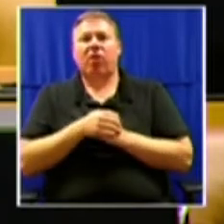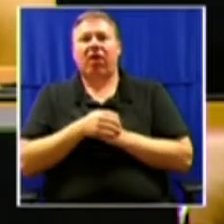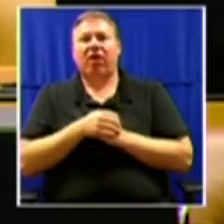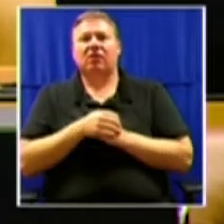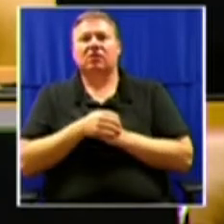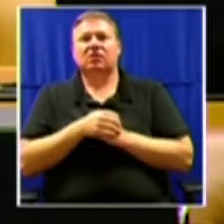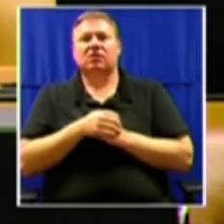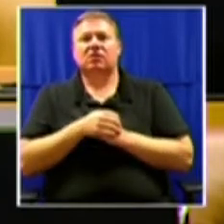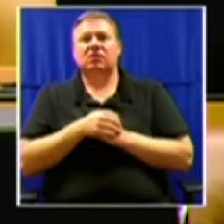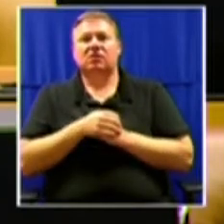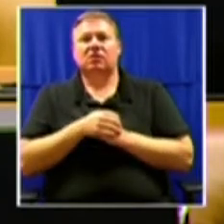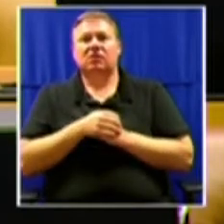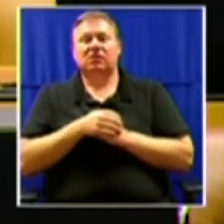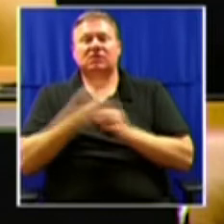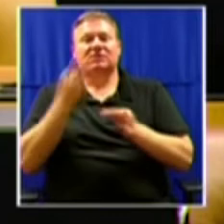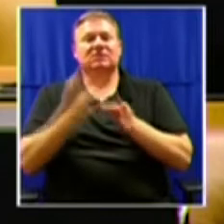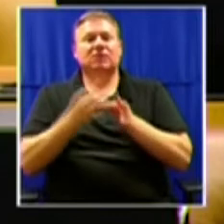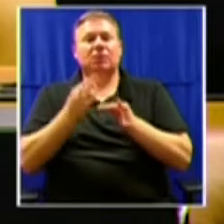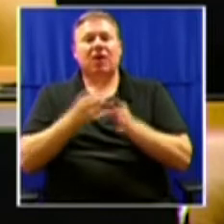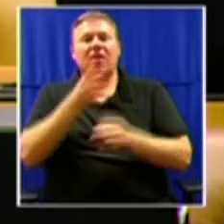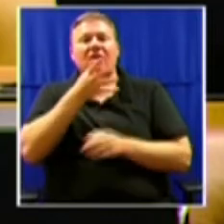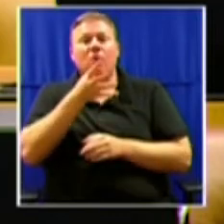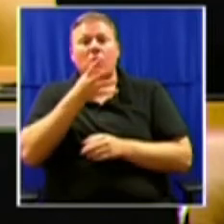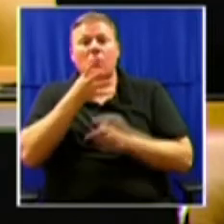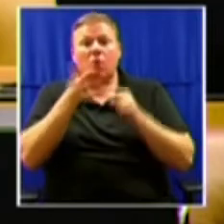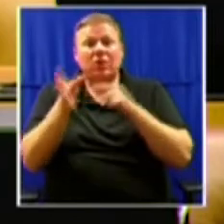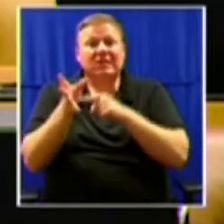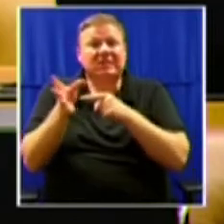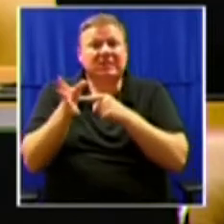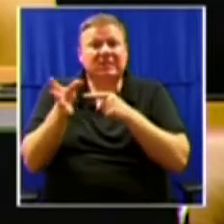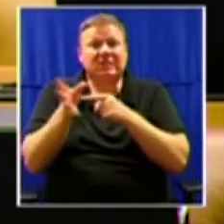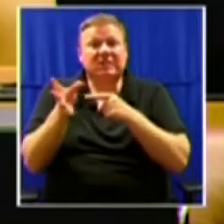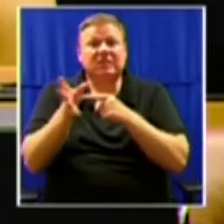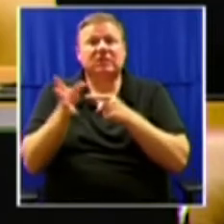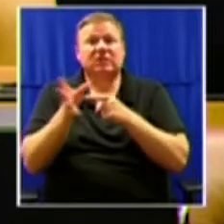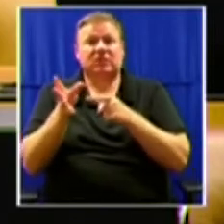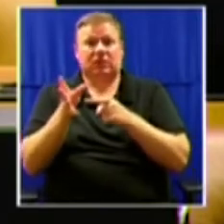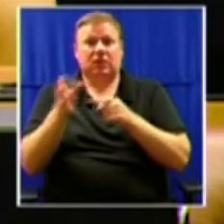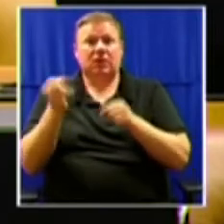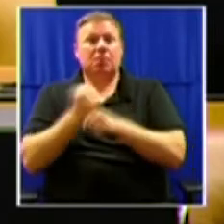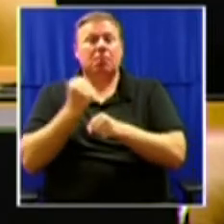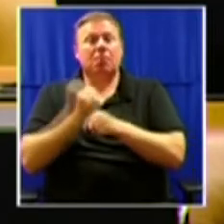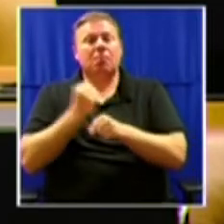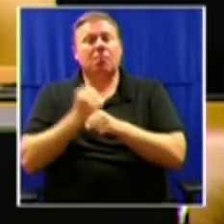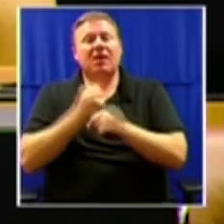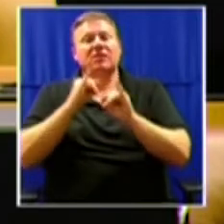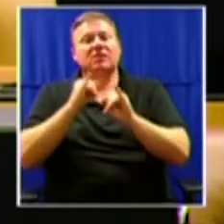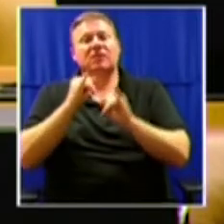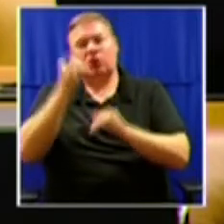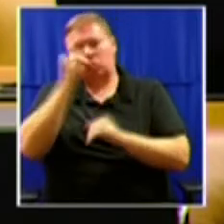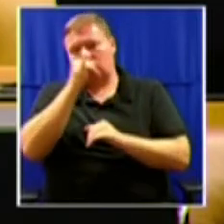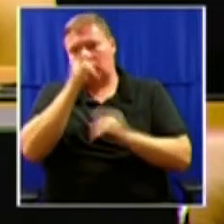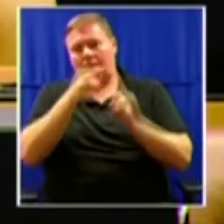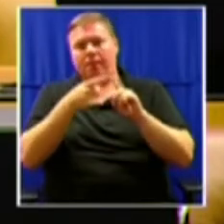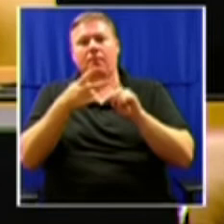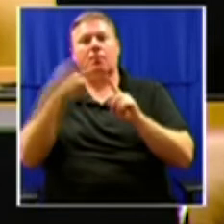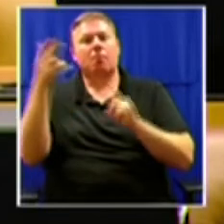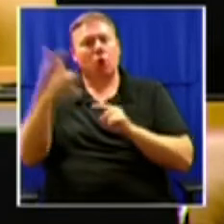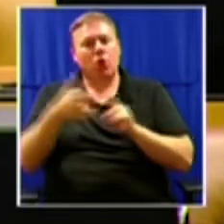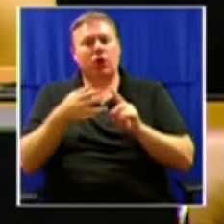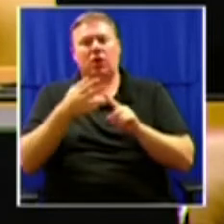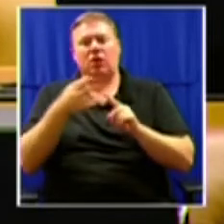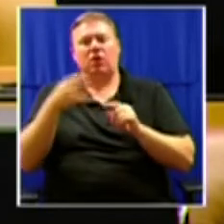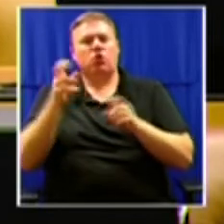crux of the matter, alcohol is one of the main generators of serious crime. Both murder and rape